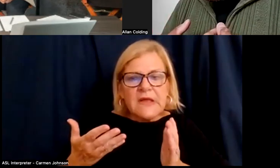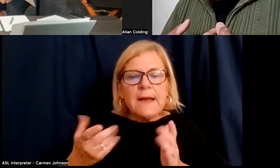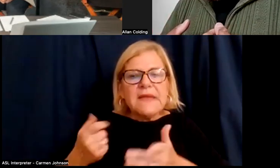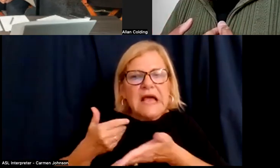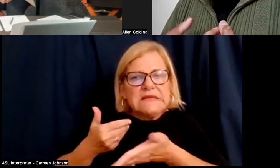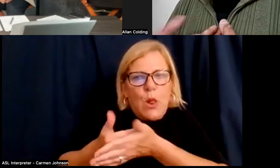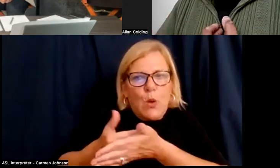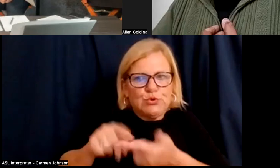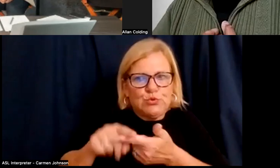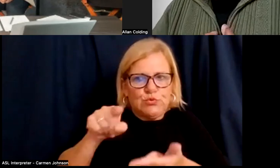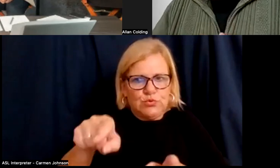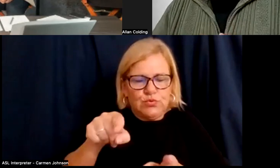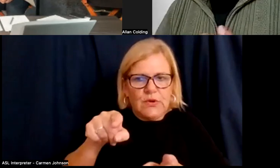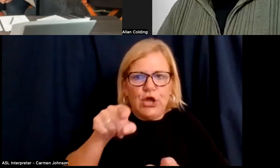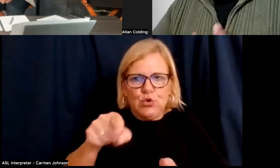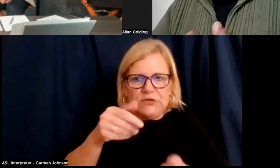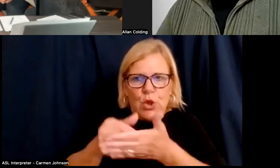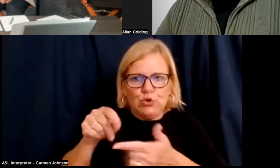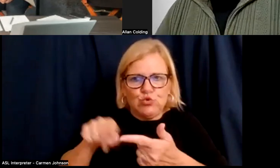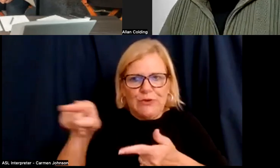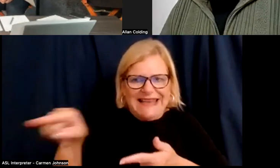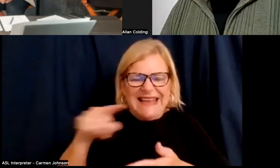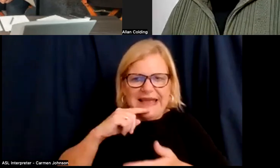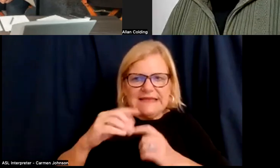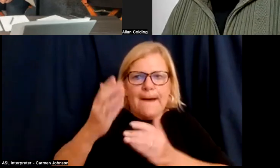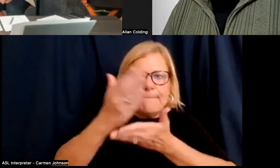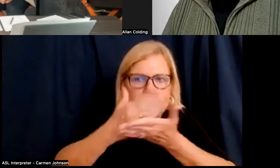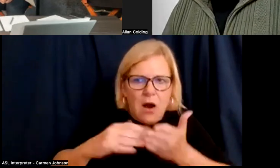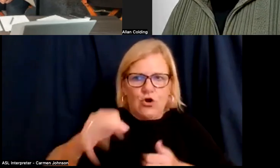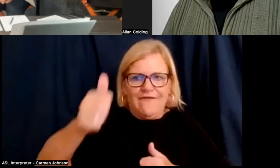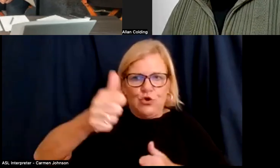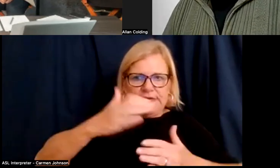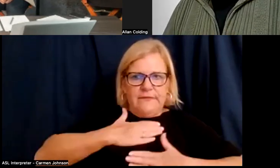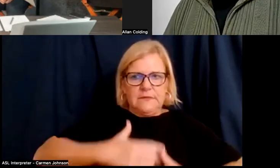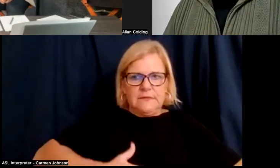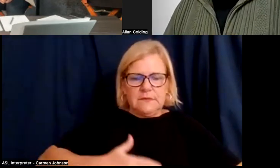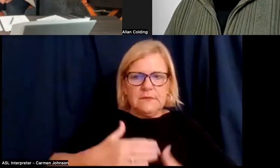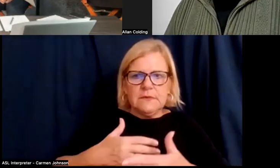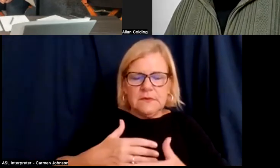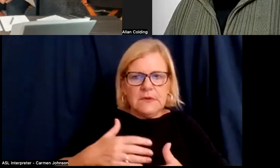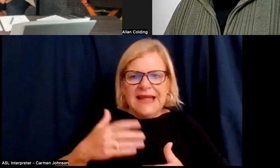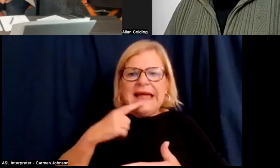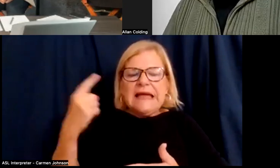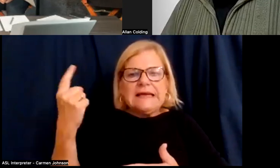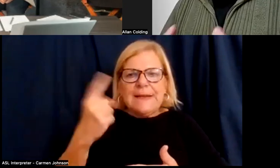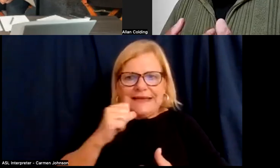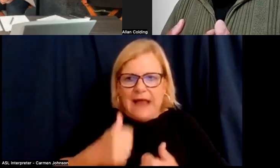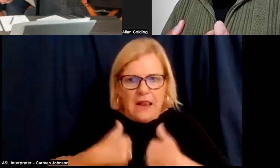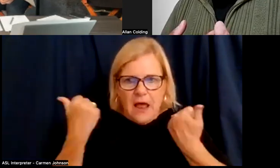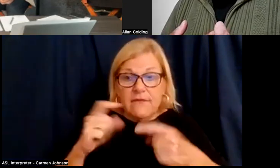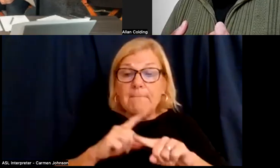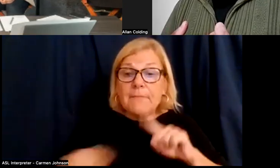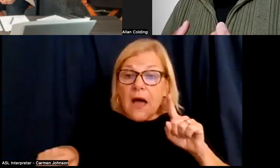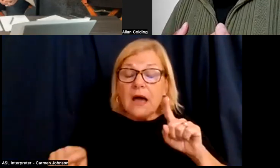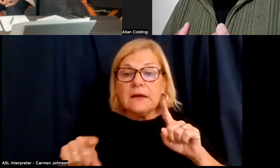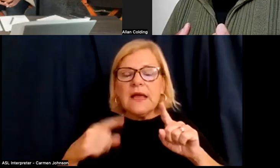you, and you be as close to it. It's an extension of yourself. Okay, it's an inanimate object, of course, but